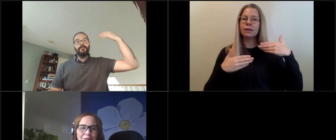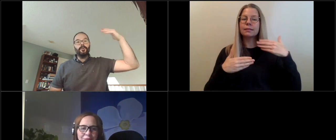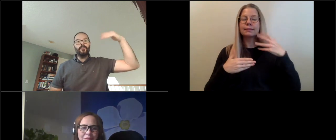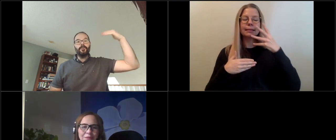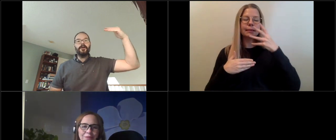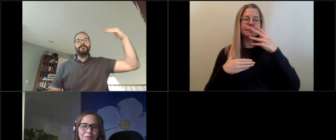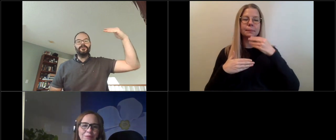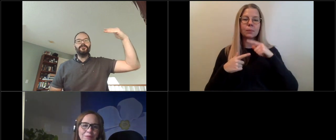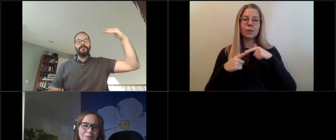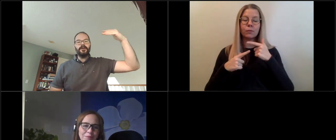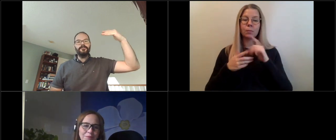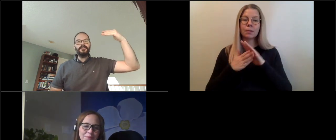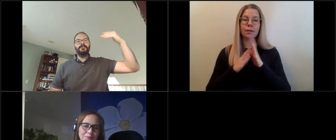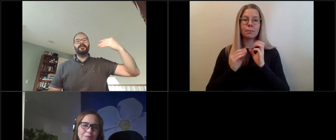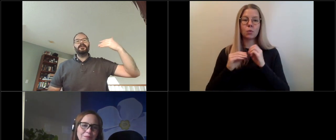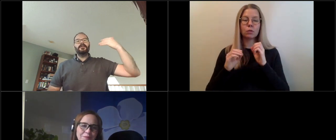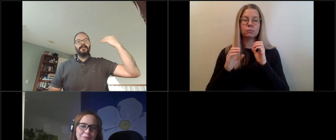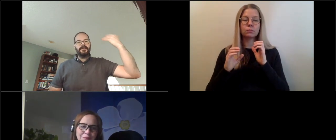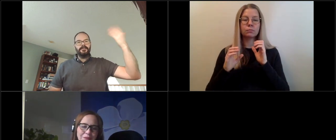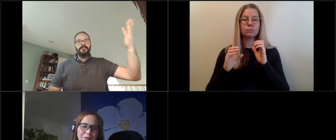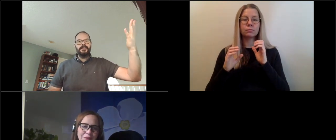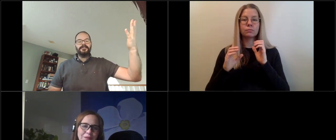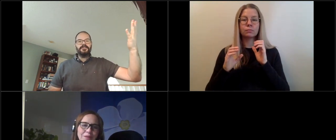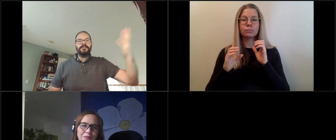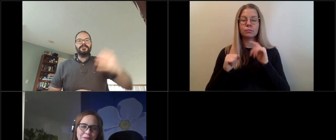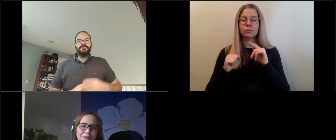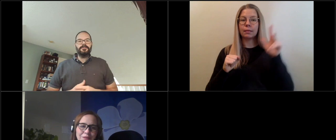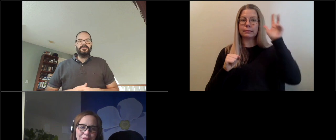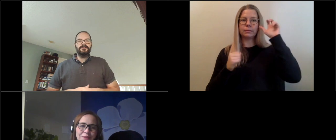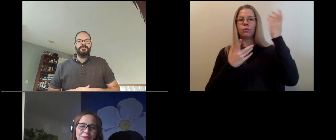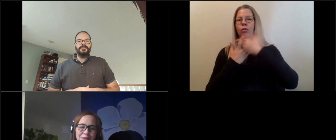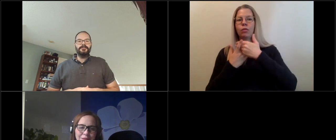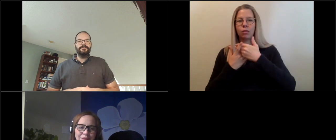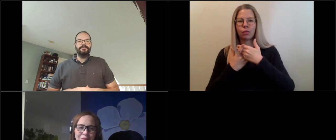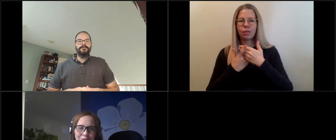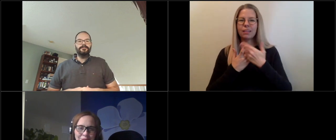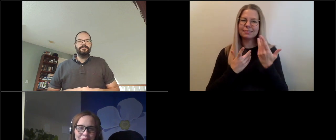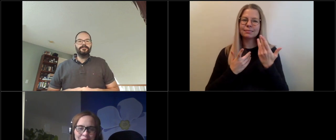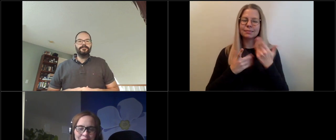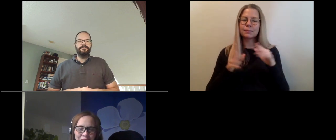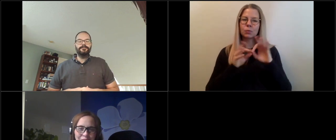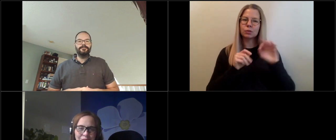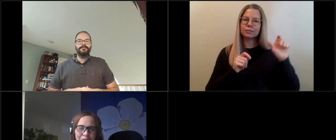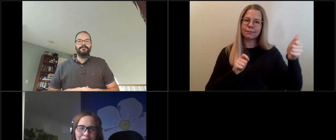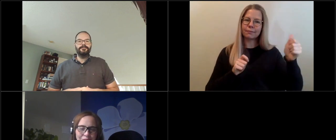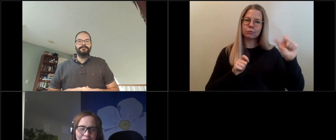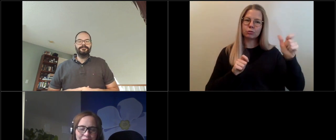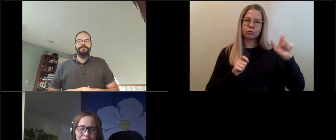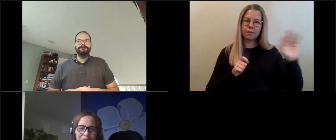you are more aware of your environment, that it's not disrupting your sleep.